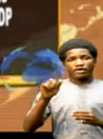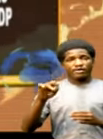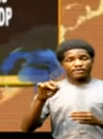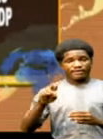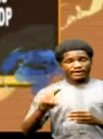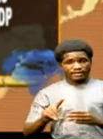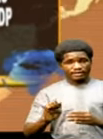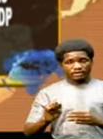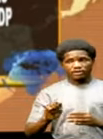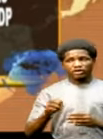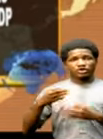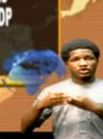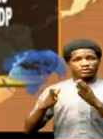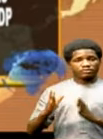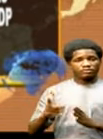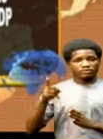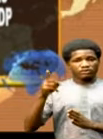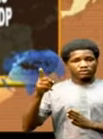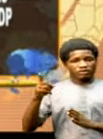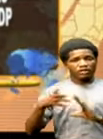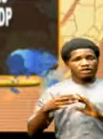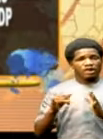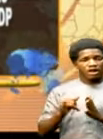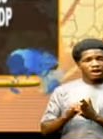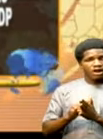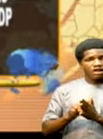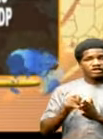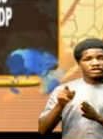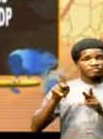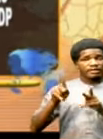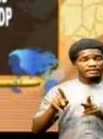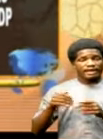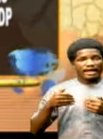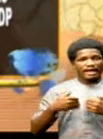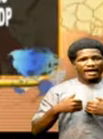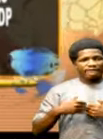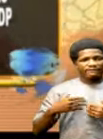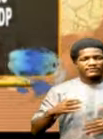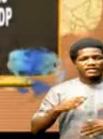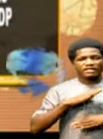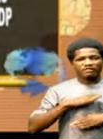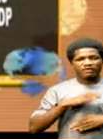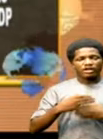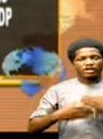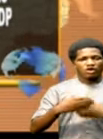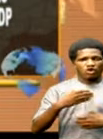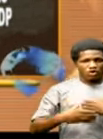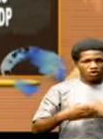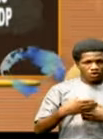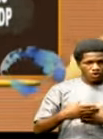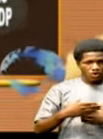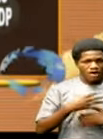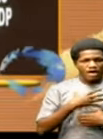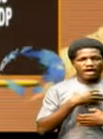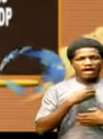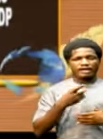Wilfred Kopuchi said the applicant had satisfied the courts on the merits, while the interim injunction is pending